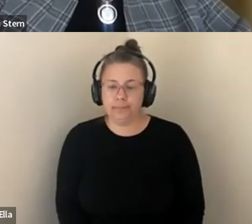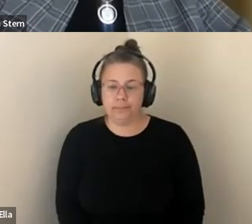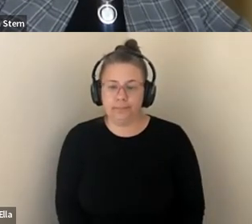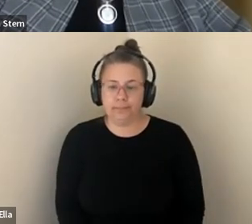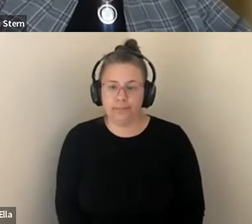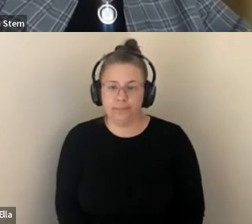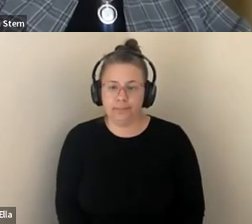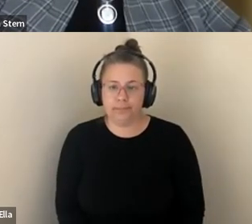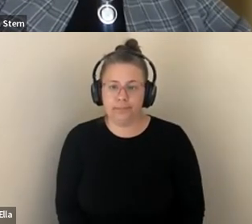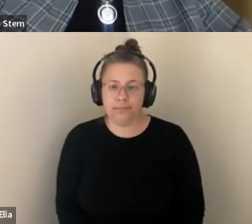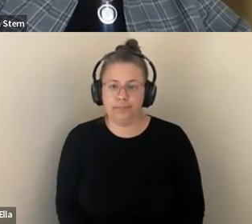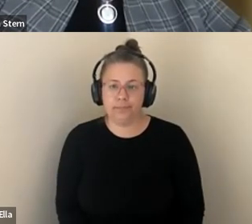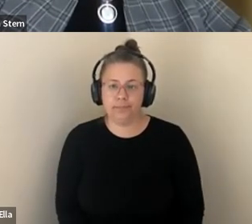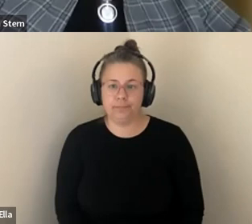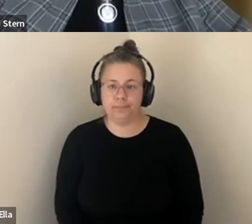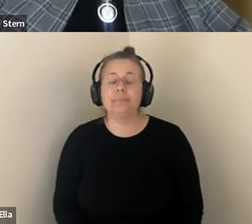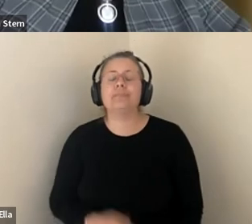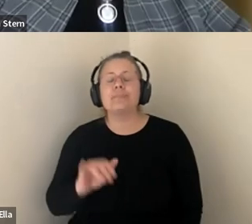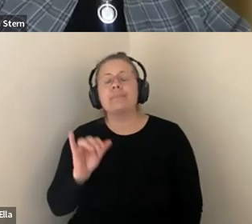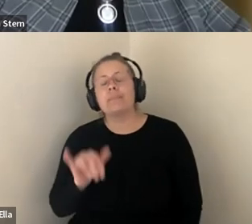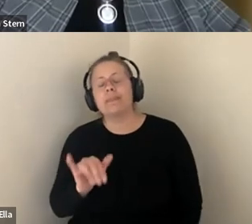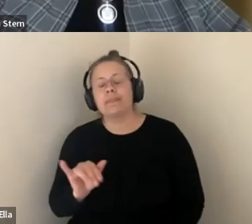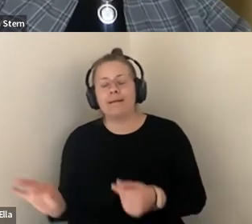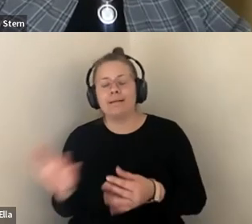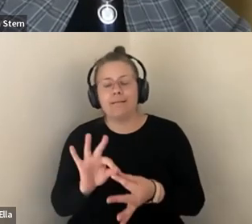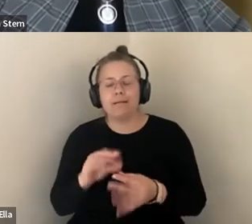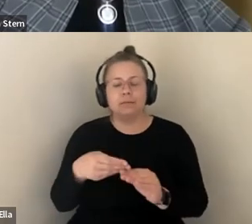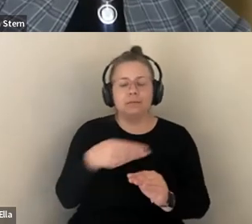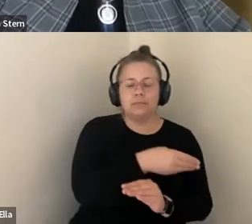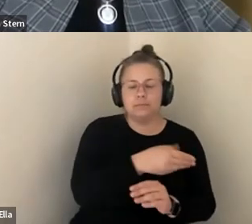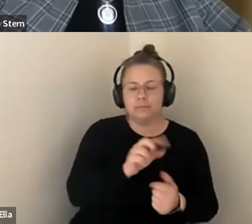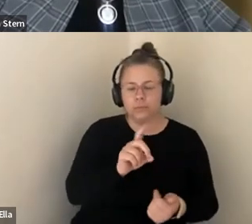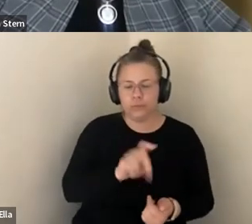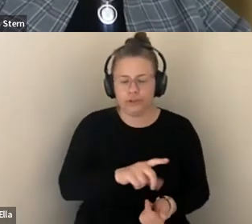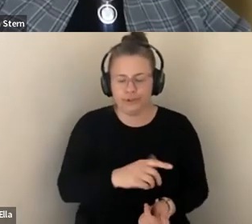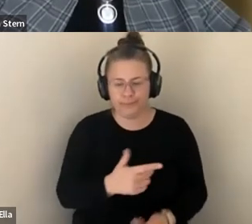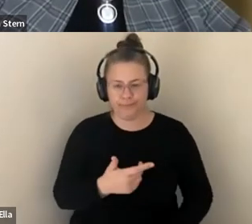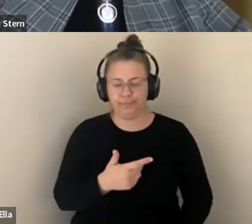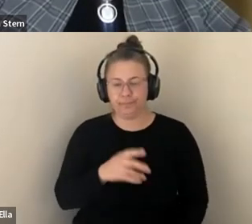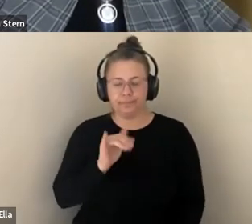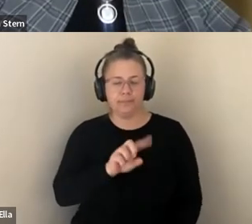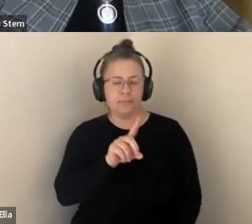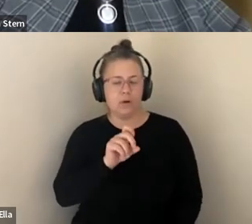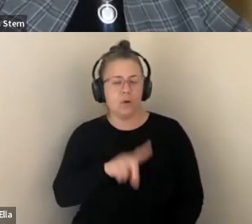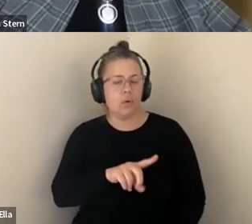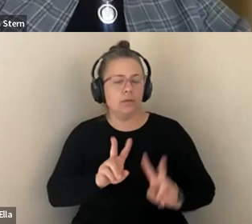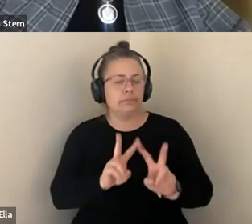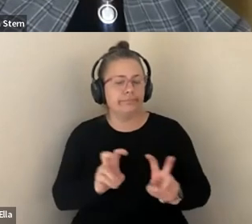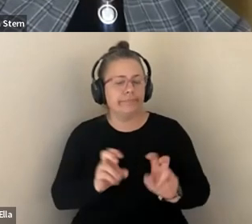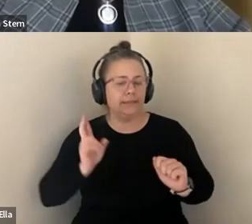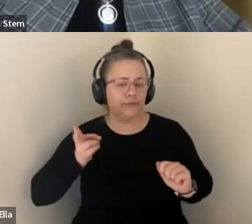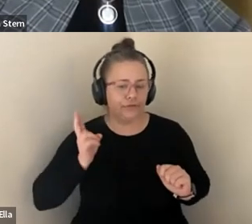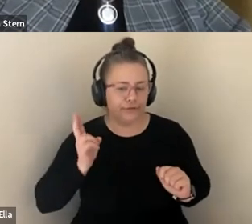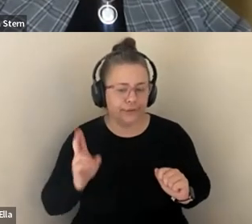Oh, and I should say, I would connect this to an earlier question as well that was pointing to histories of